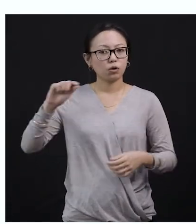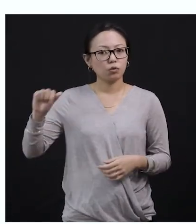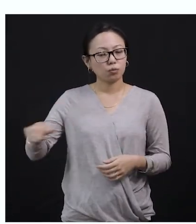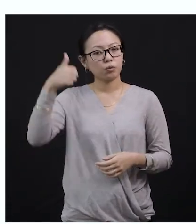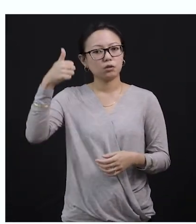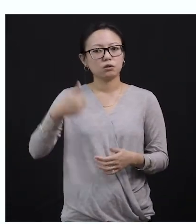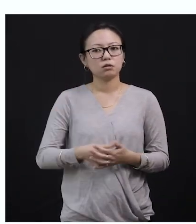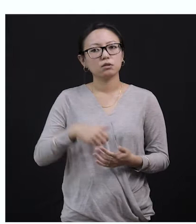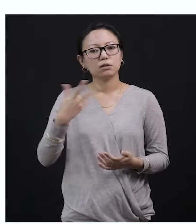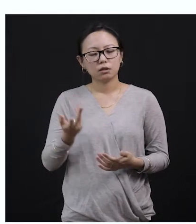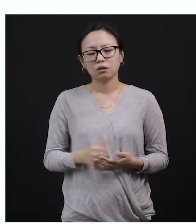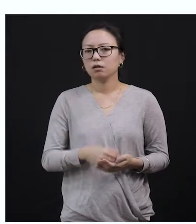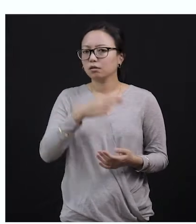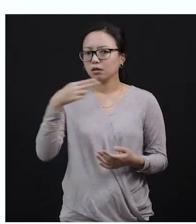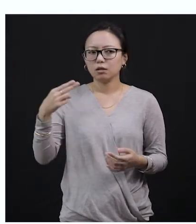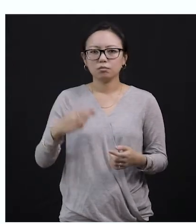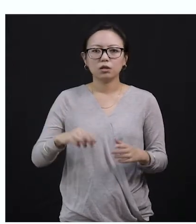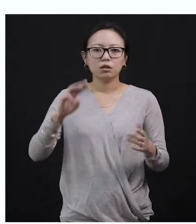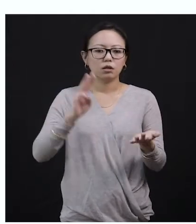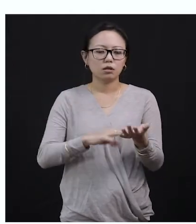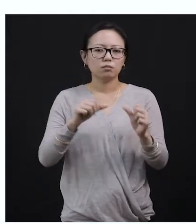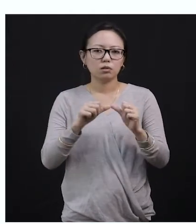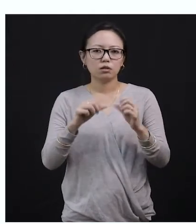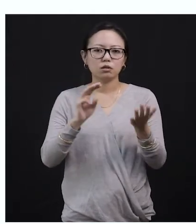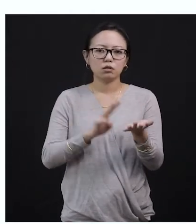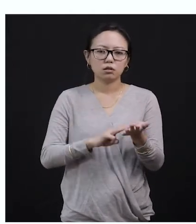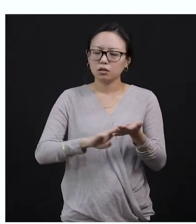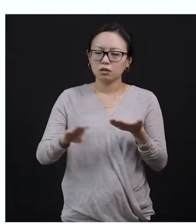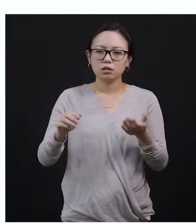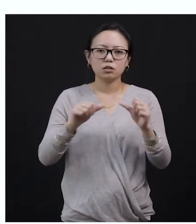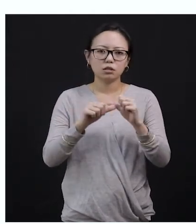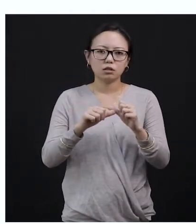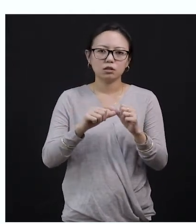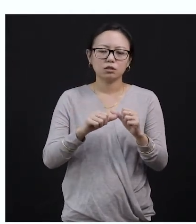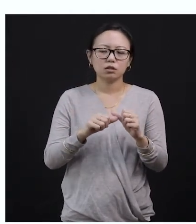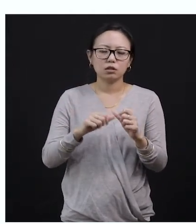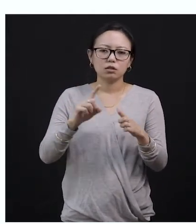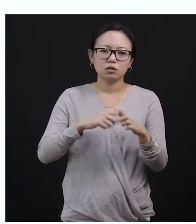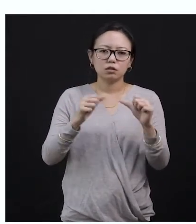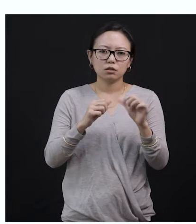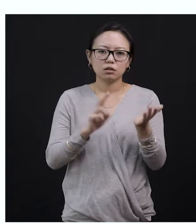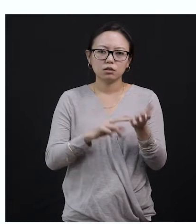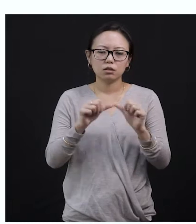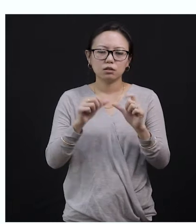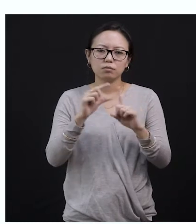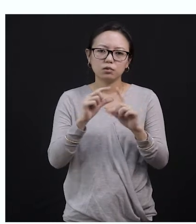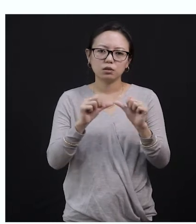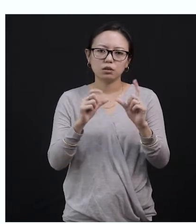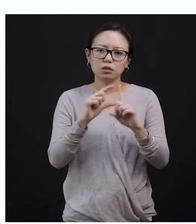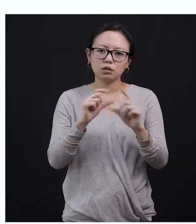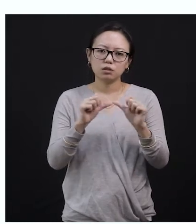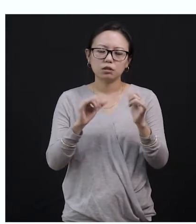Mahajanapadas, means they were considered more powerful. So altogether, there were 16 Mahajanapadas, all right?